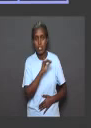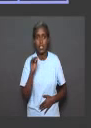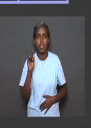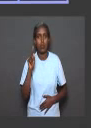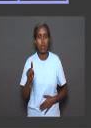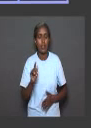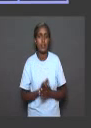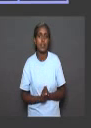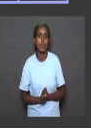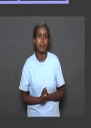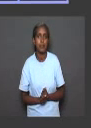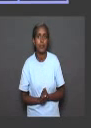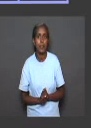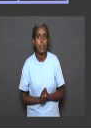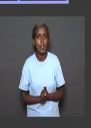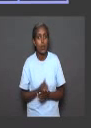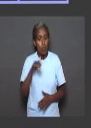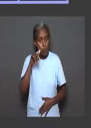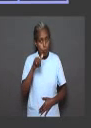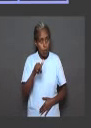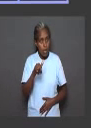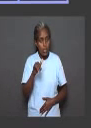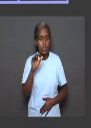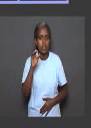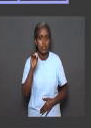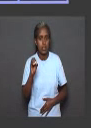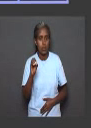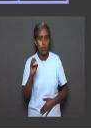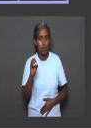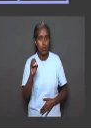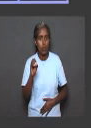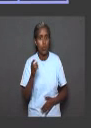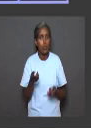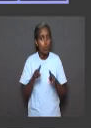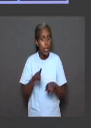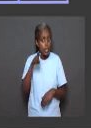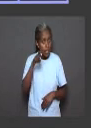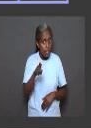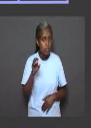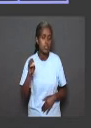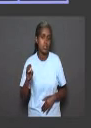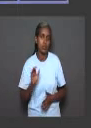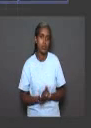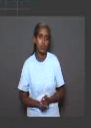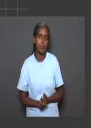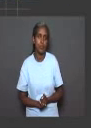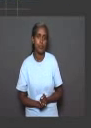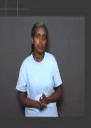1, and that y is 0 when x is 0.